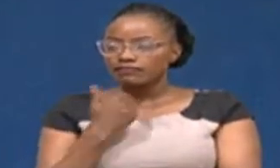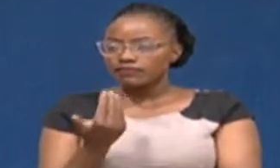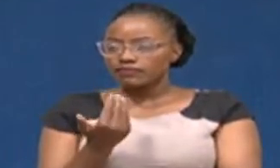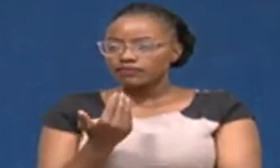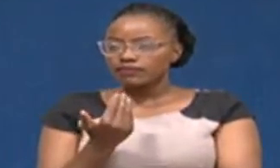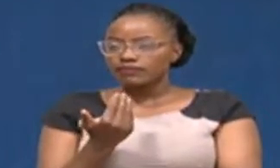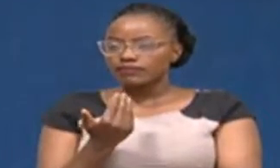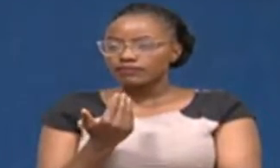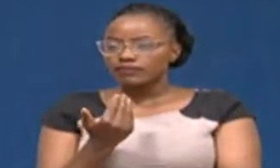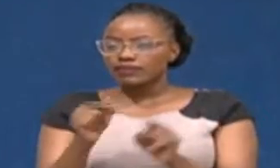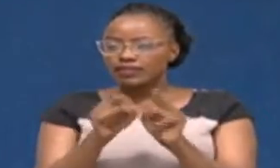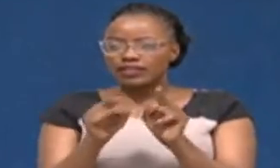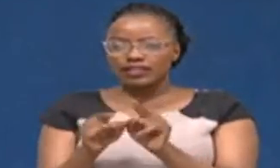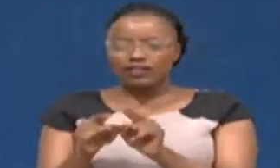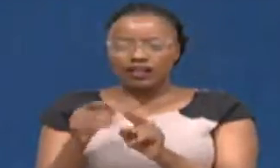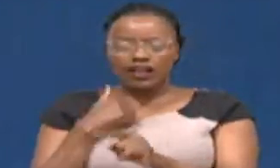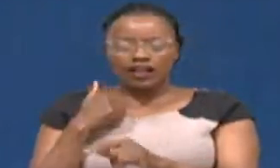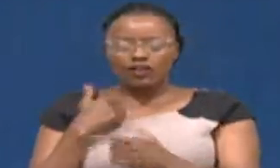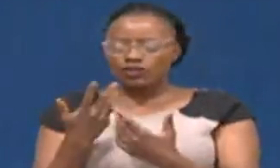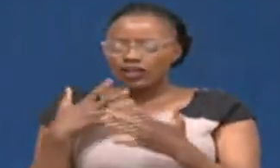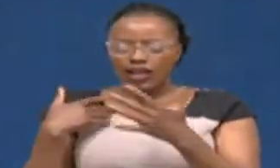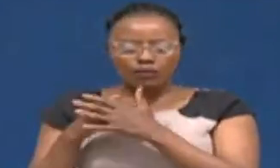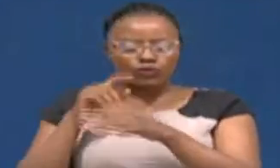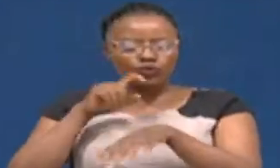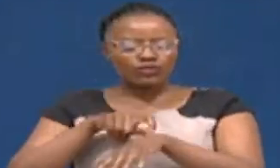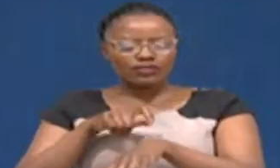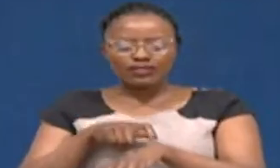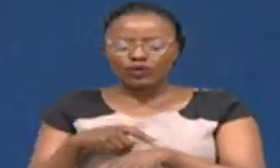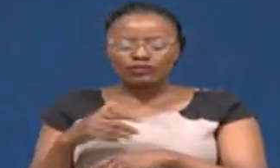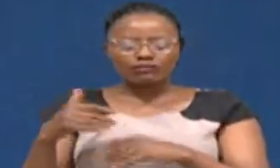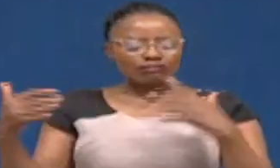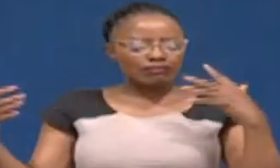It was so it is traumatizing to me up to this time.